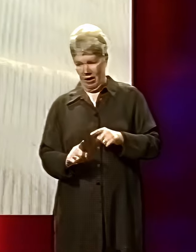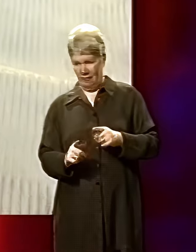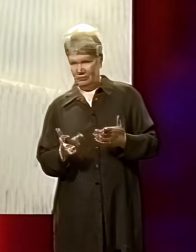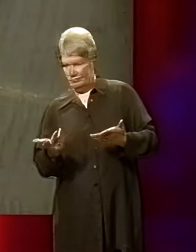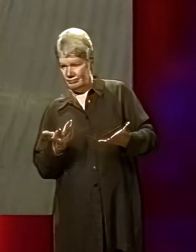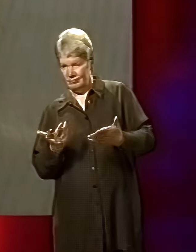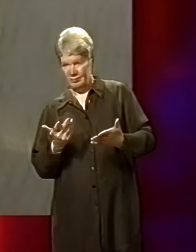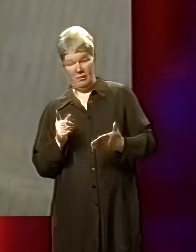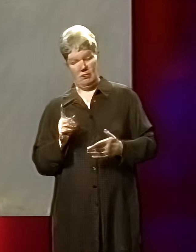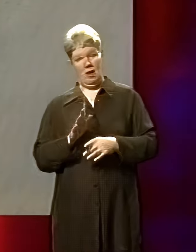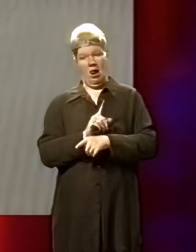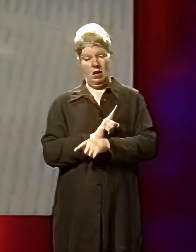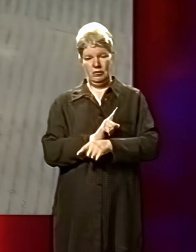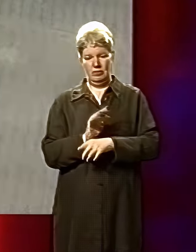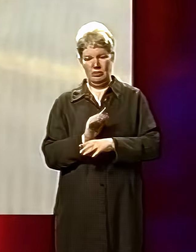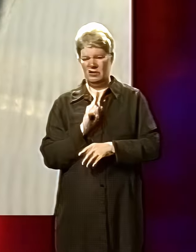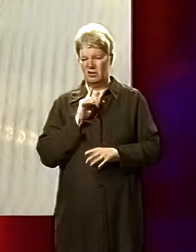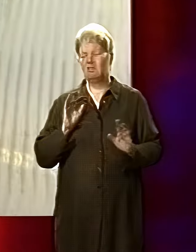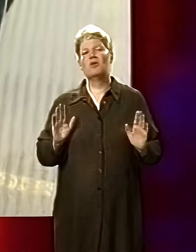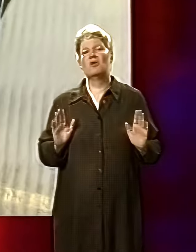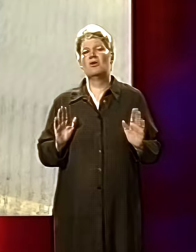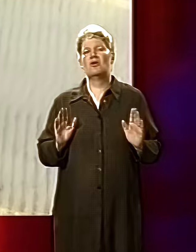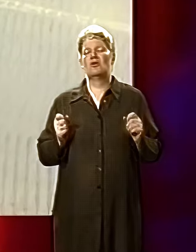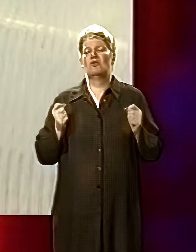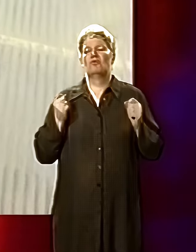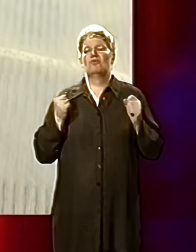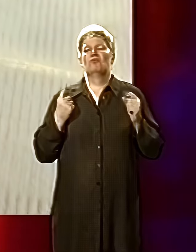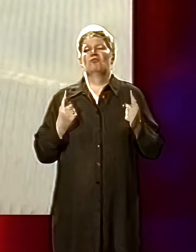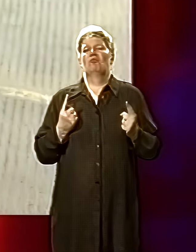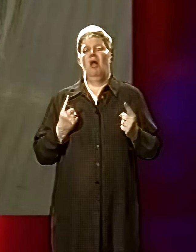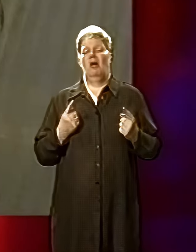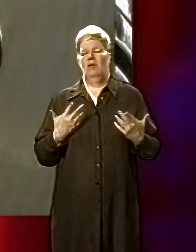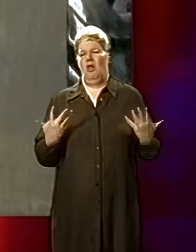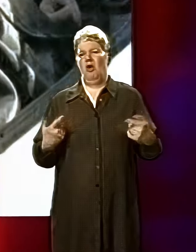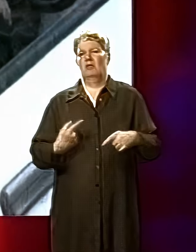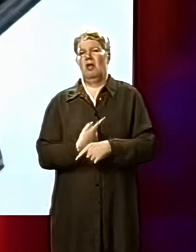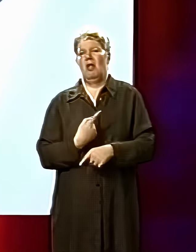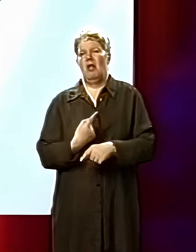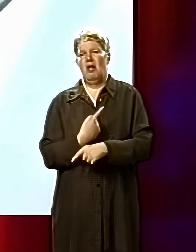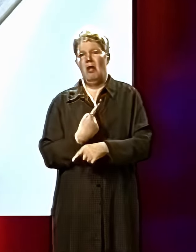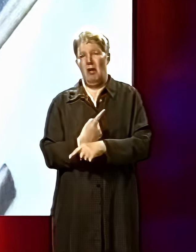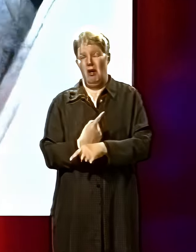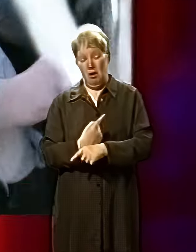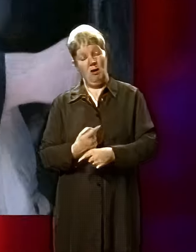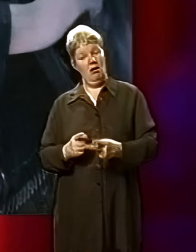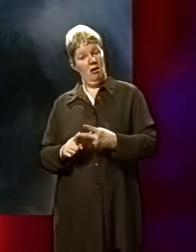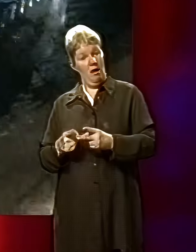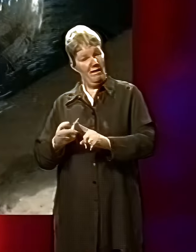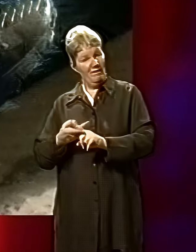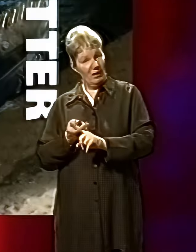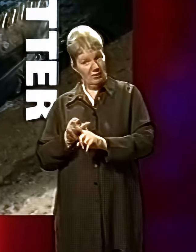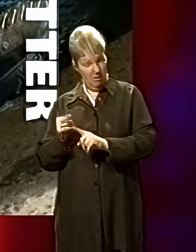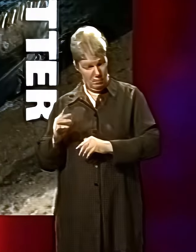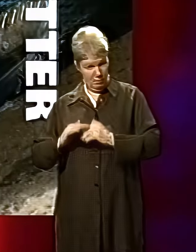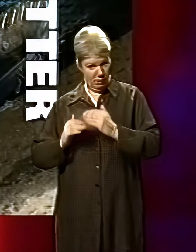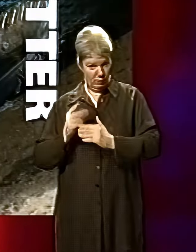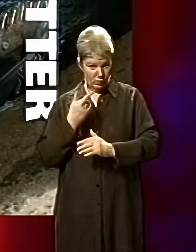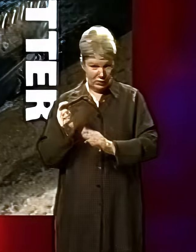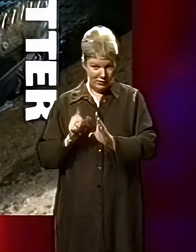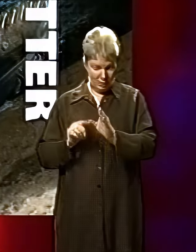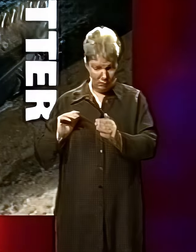But last week's Watchdog meant he'd seen one bathroom plug too many. the fitter. He's been a builder for